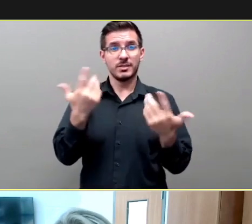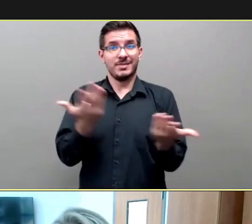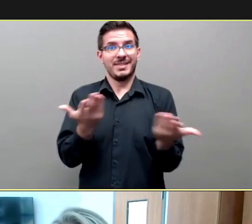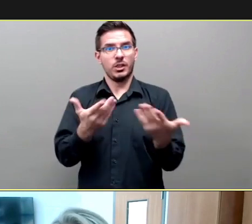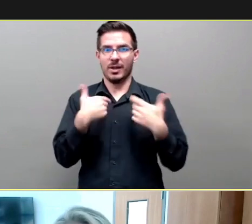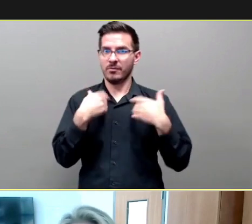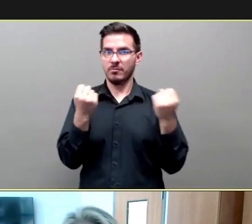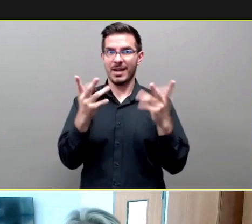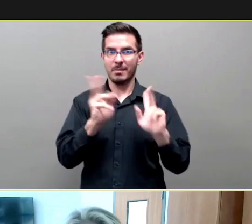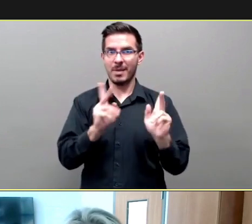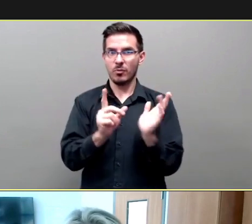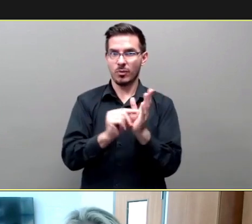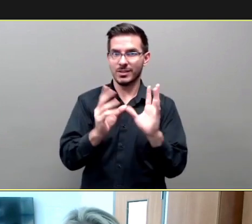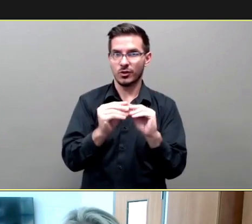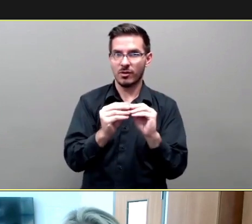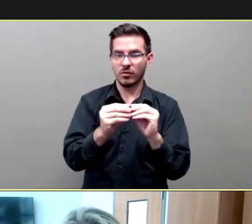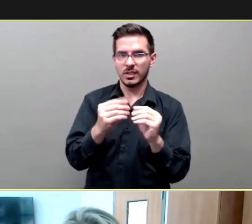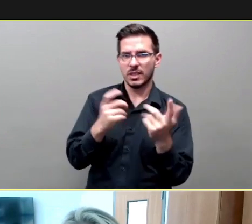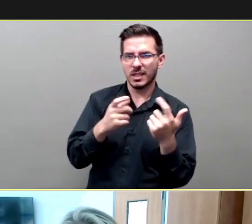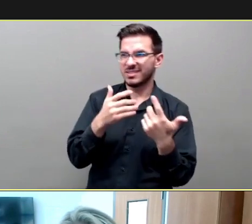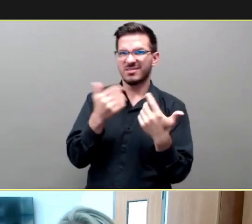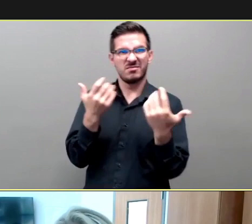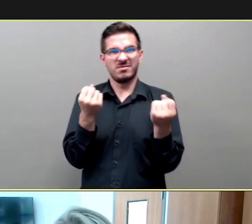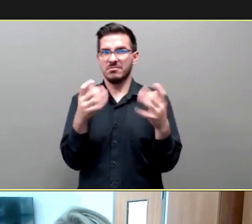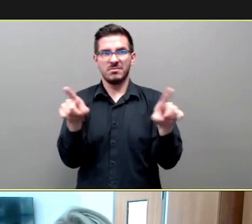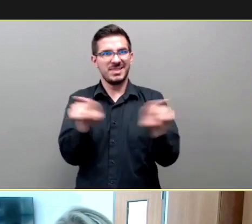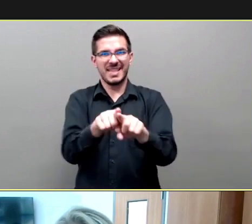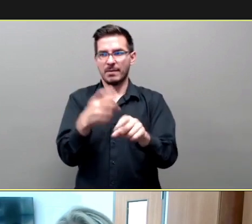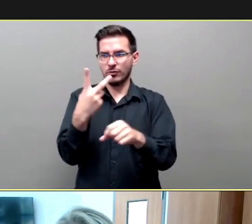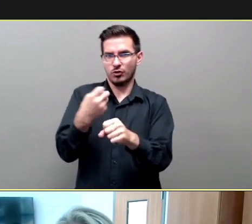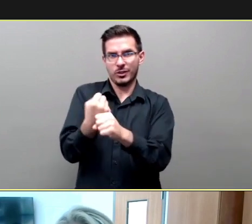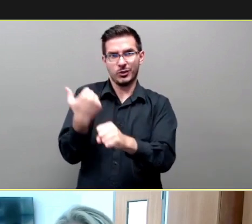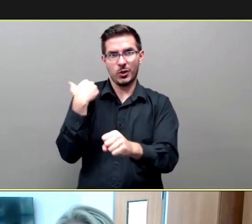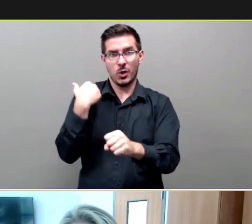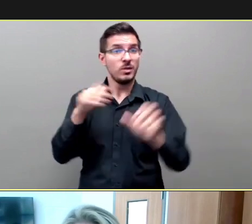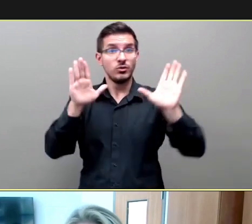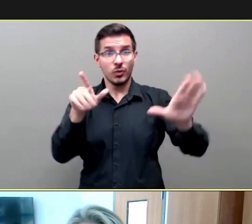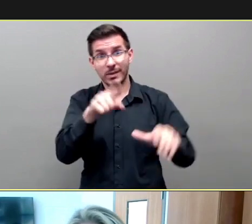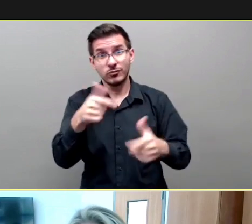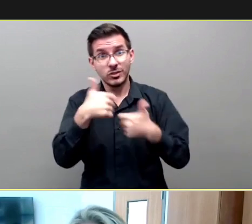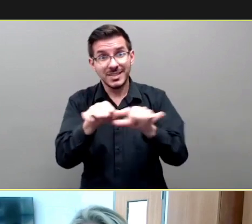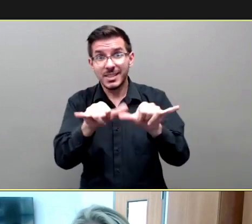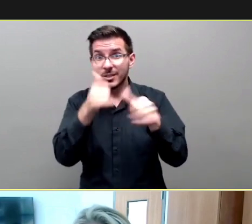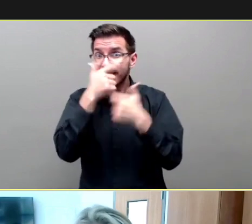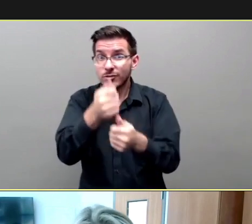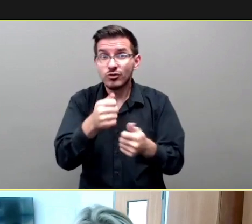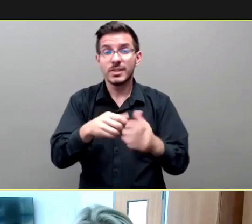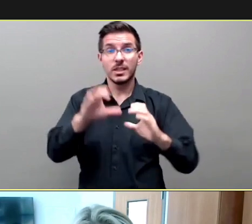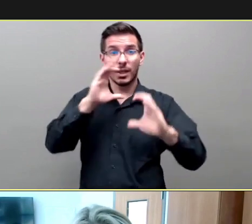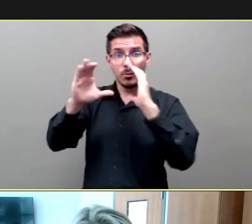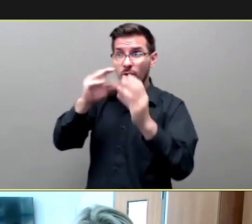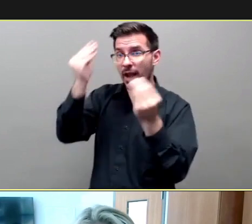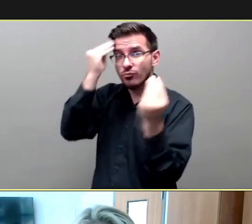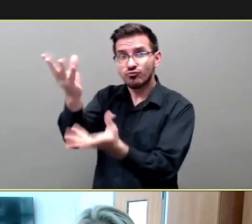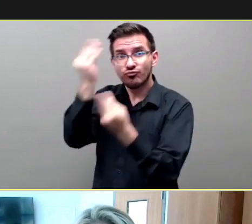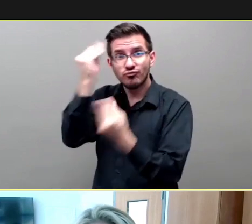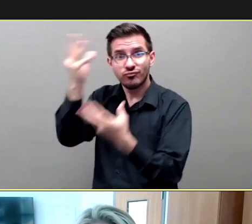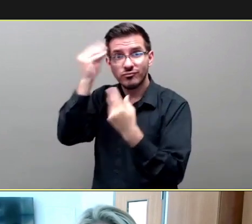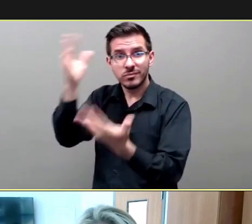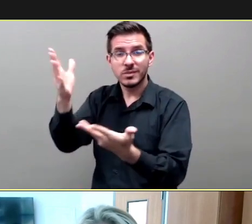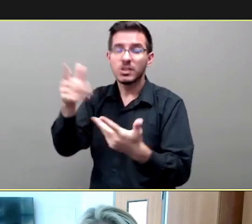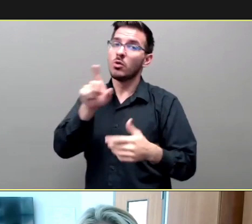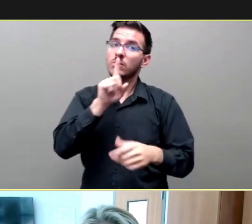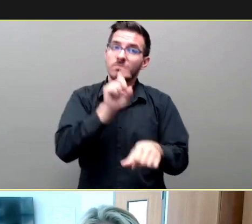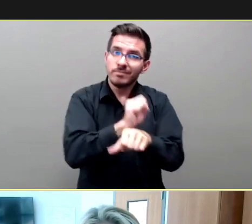here today as we did 2 years ago. And that's great that you're still interested, that you're still getting the word out. And we're going to need your help on